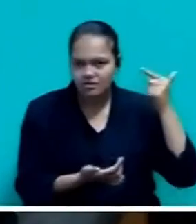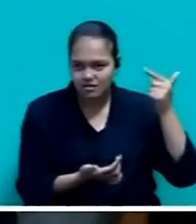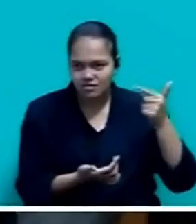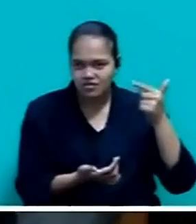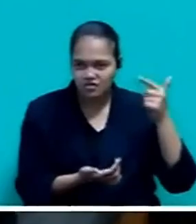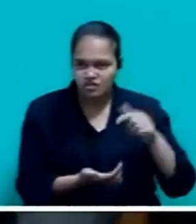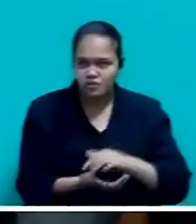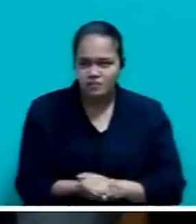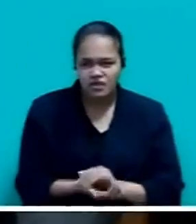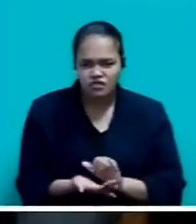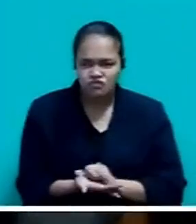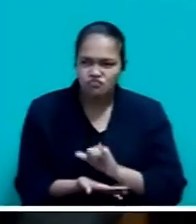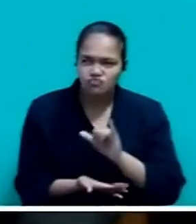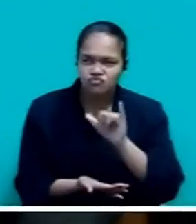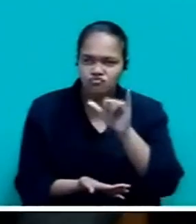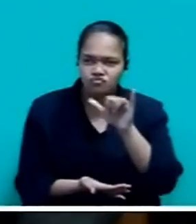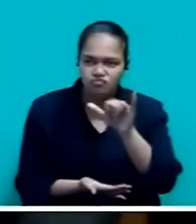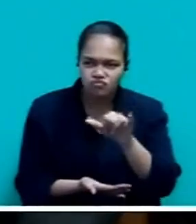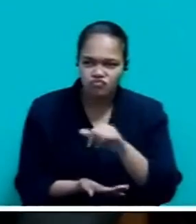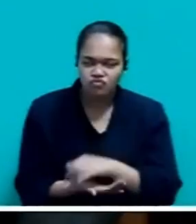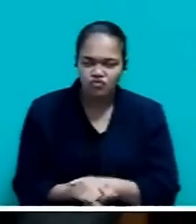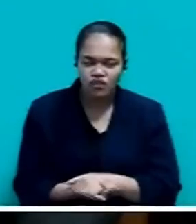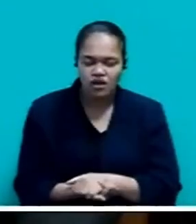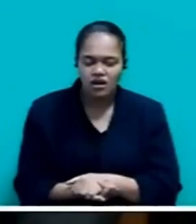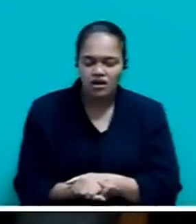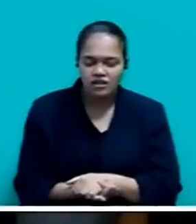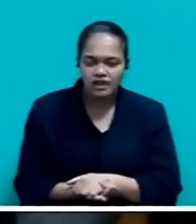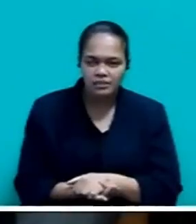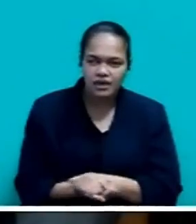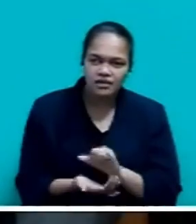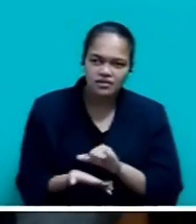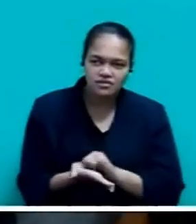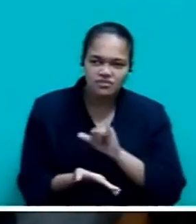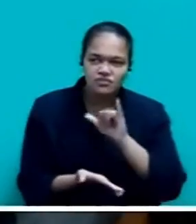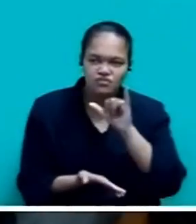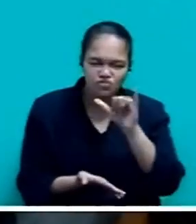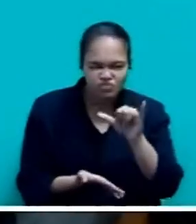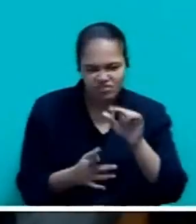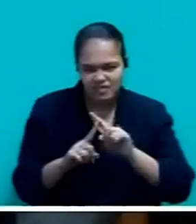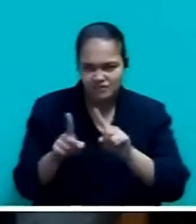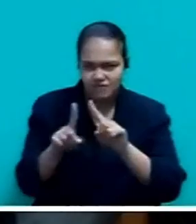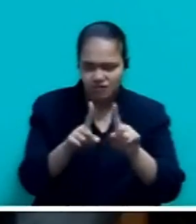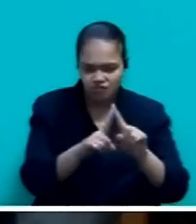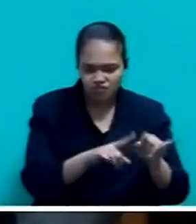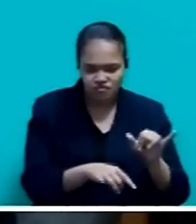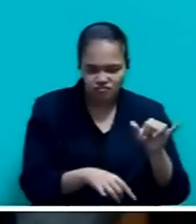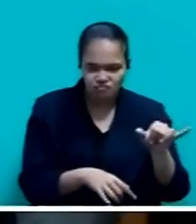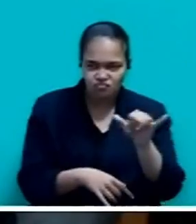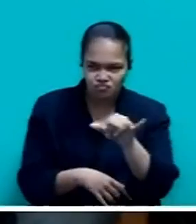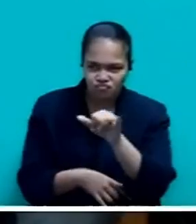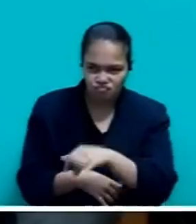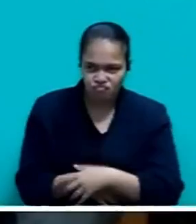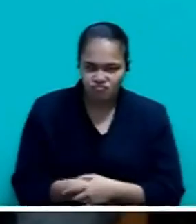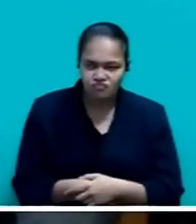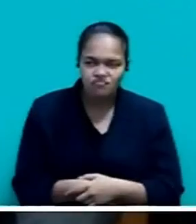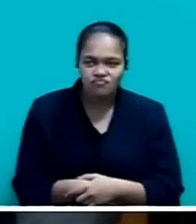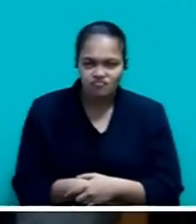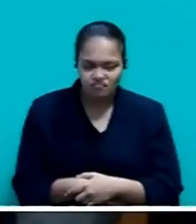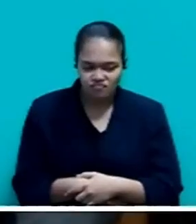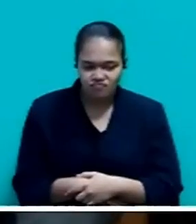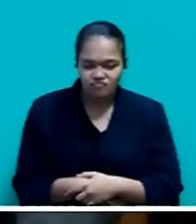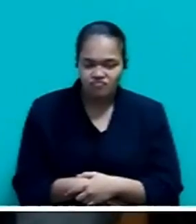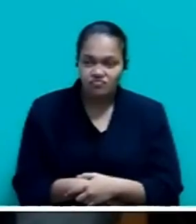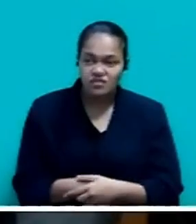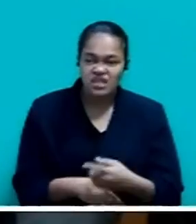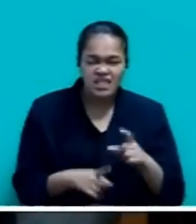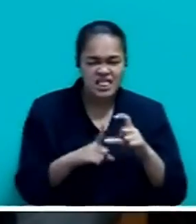Russia, so Denmark, Washington, D.C. And this is what has been expressed to me by everyone. The